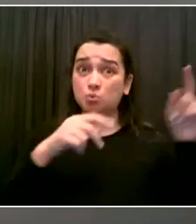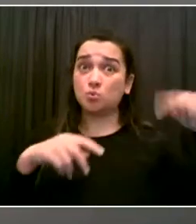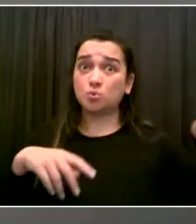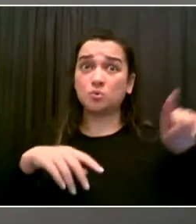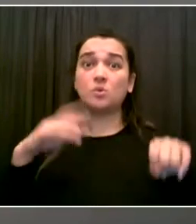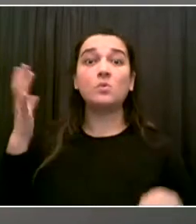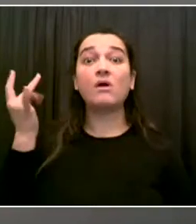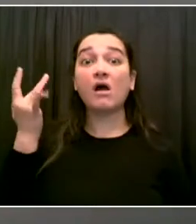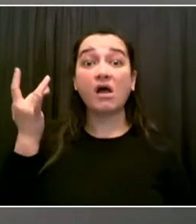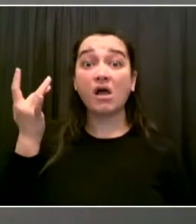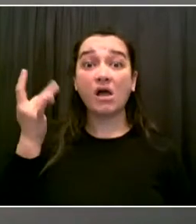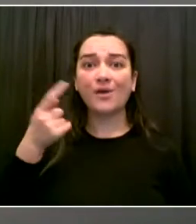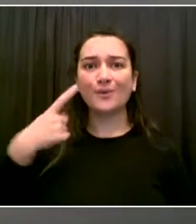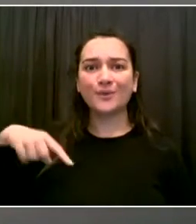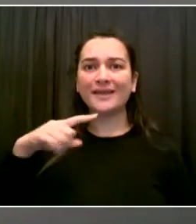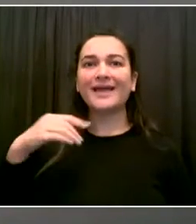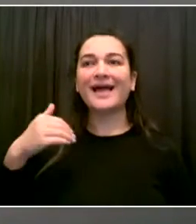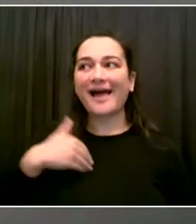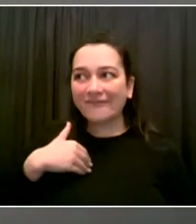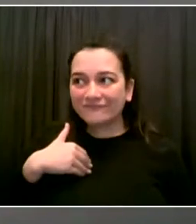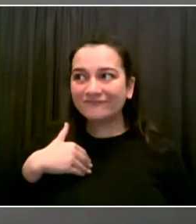our clinics are doing Moderna.